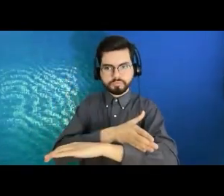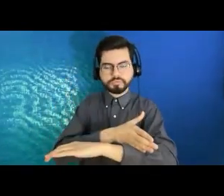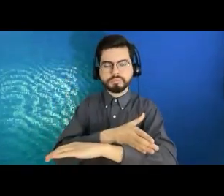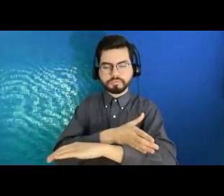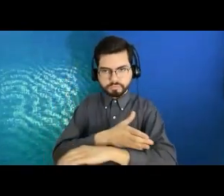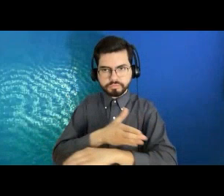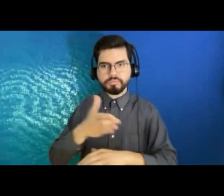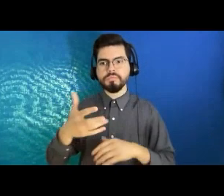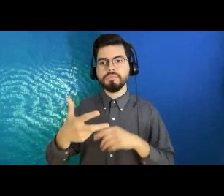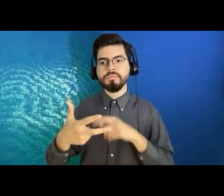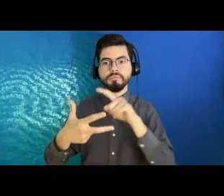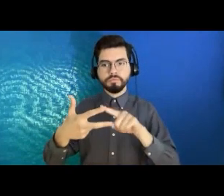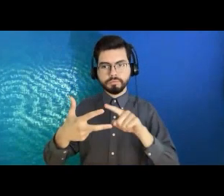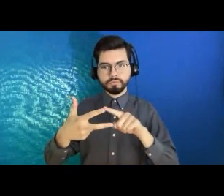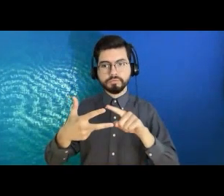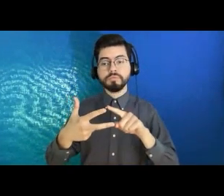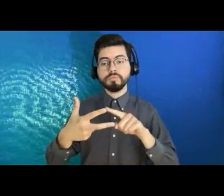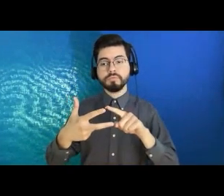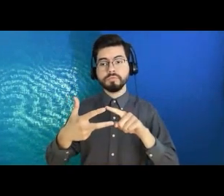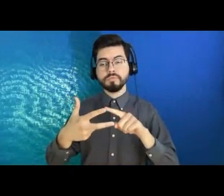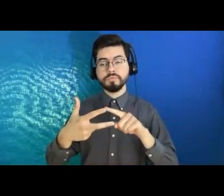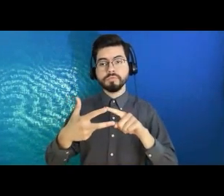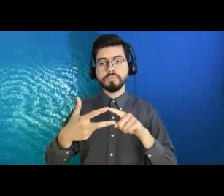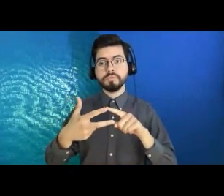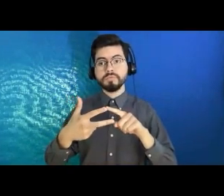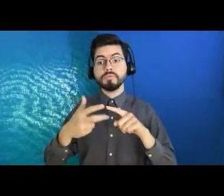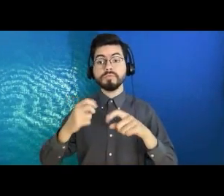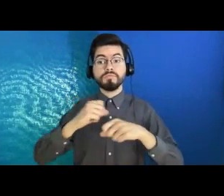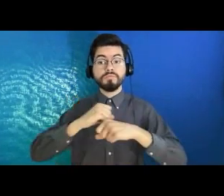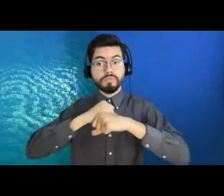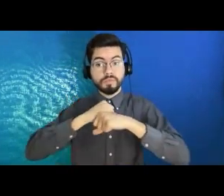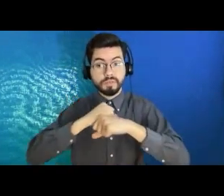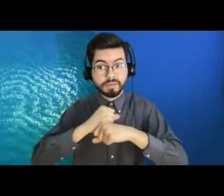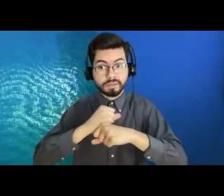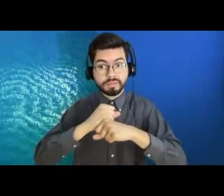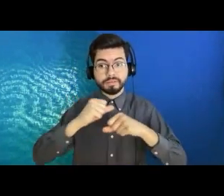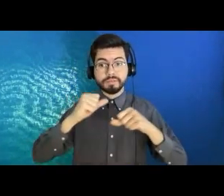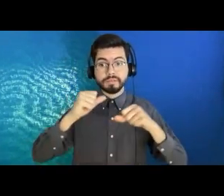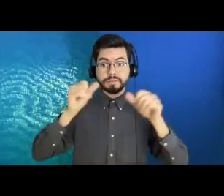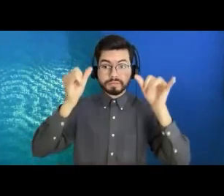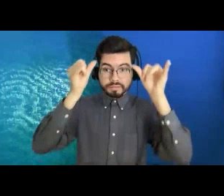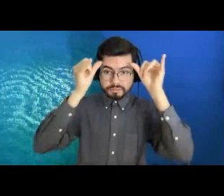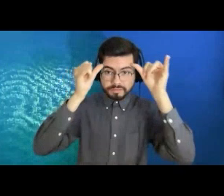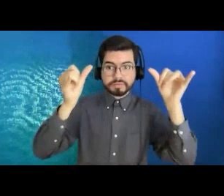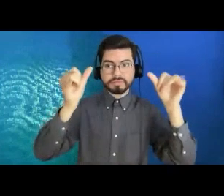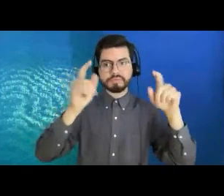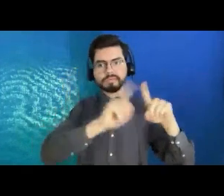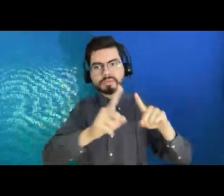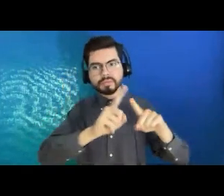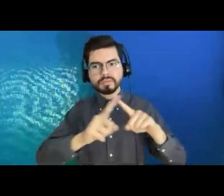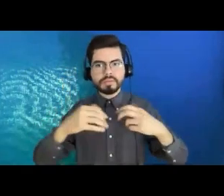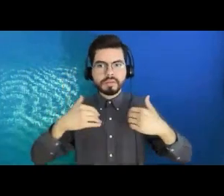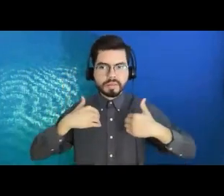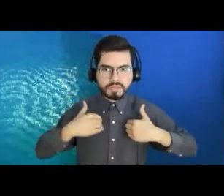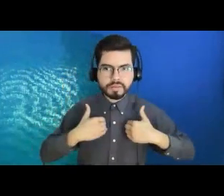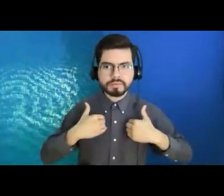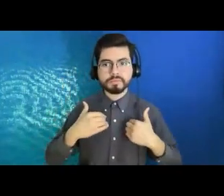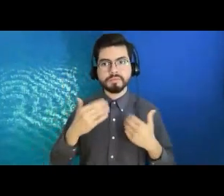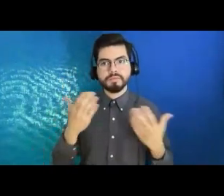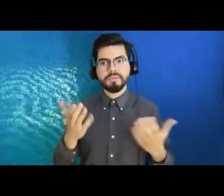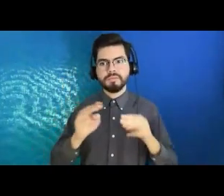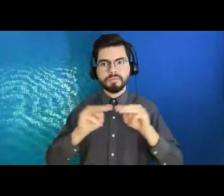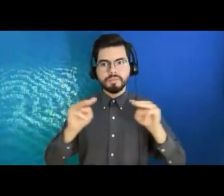immense protection to the livestock industry of the state of Montana. We recognize that we need to be a good neighbor. Is